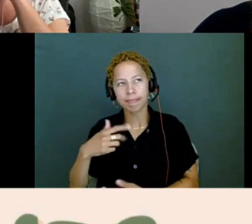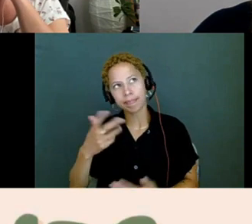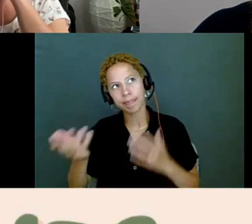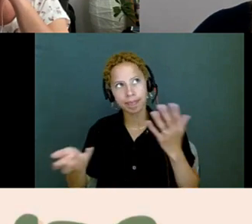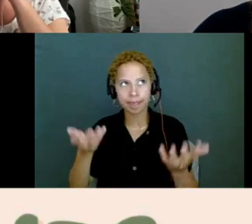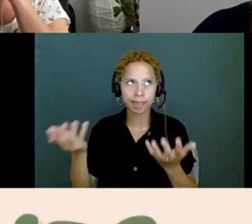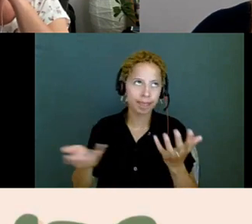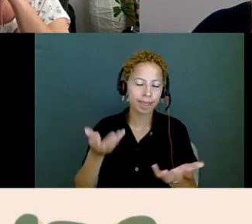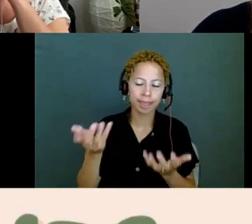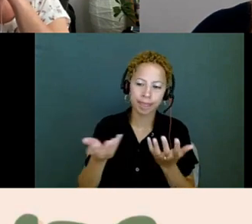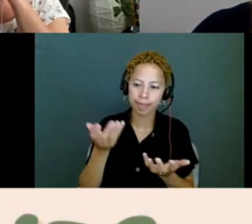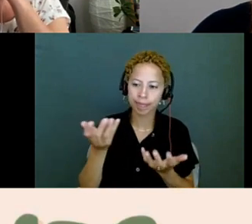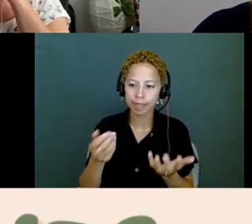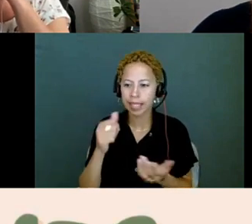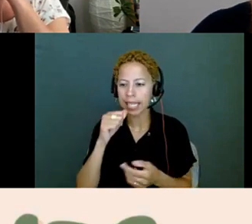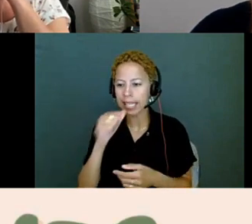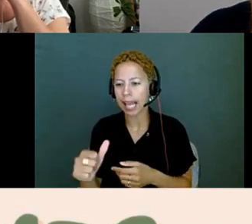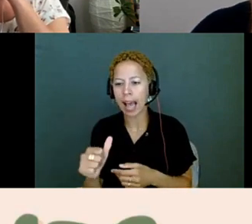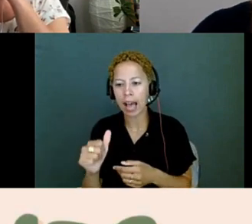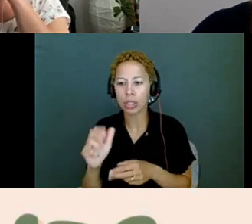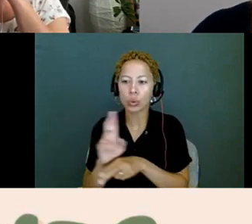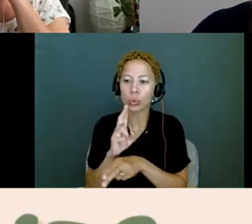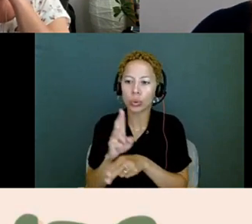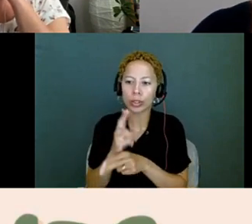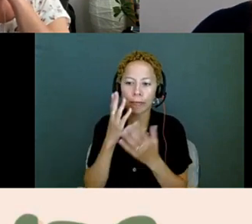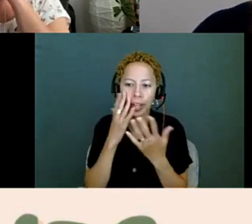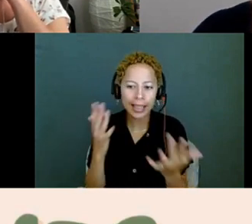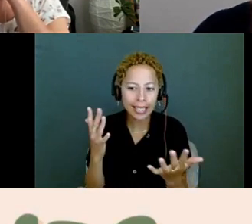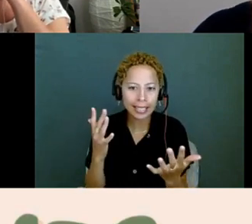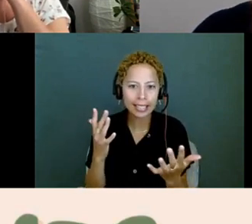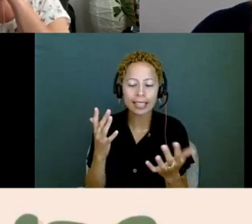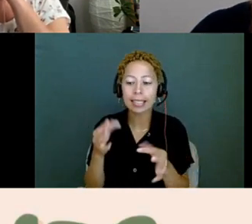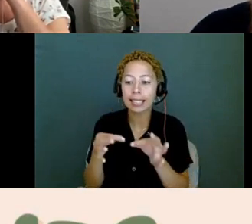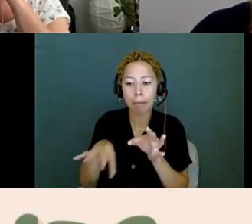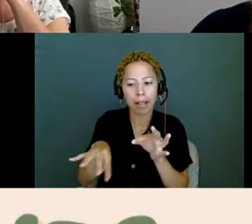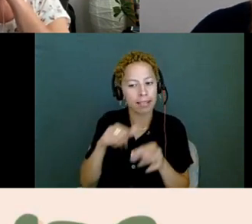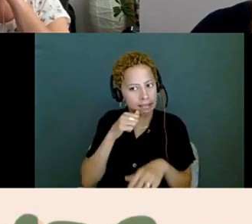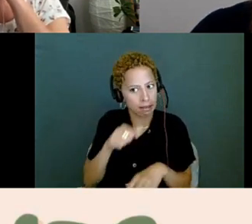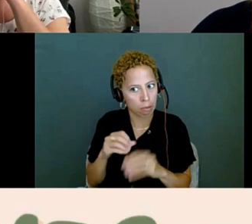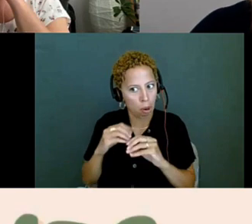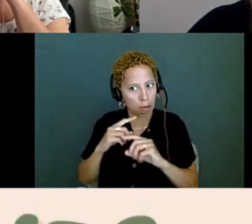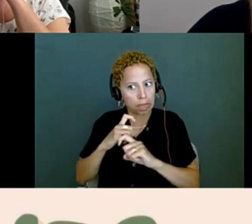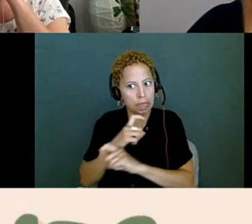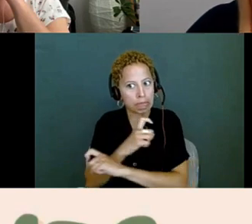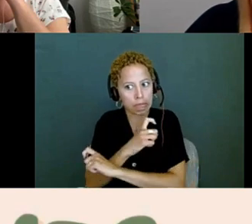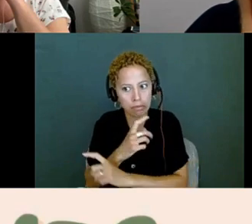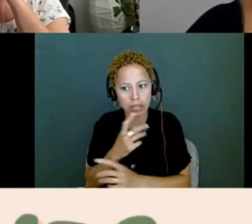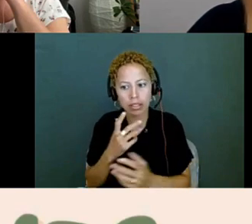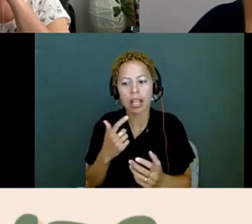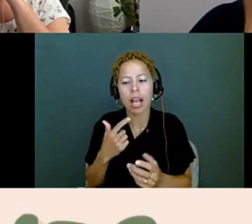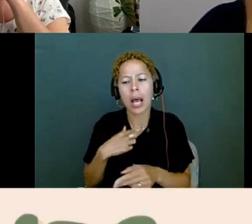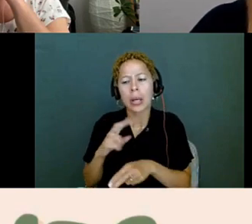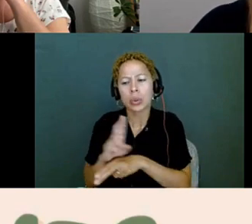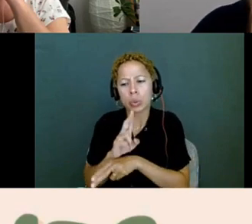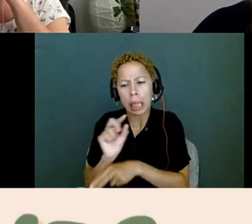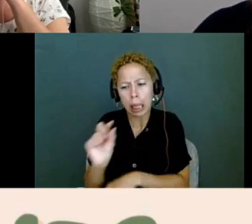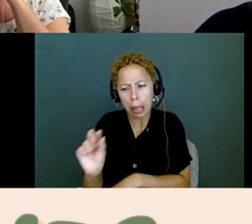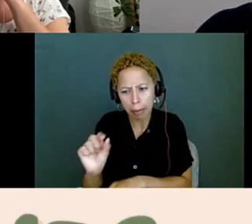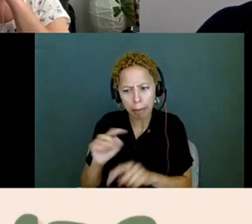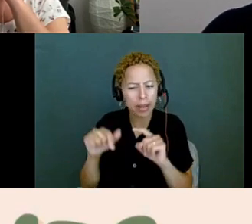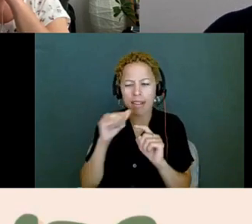not incredibly user friendly because of that. But I use it a little bit, but not a